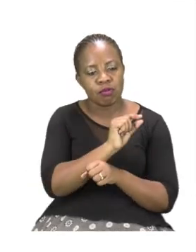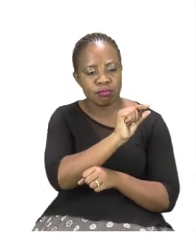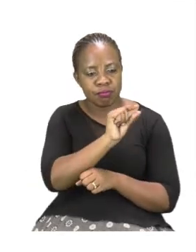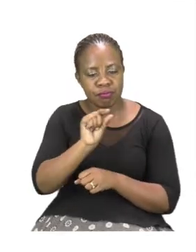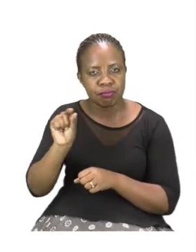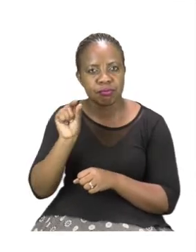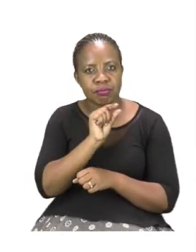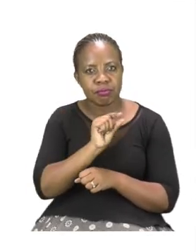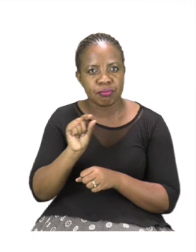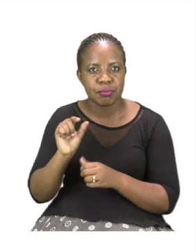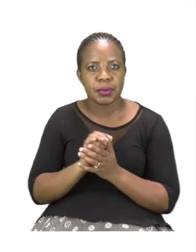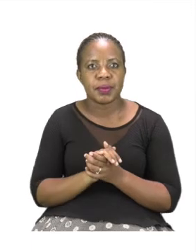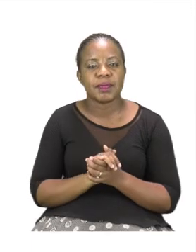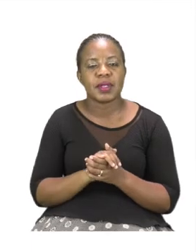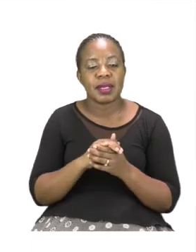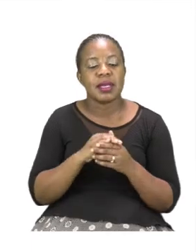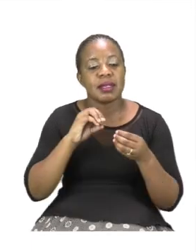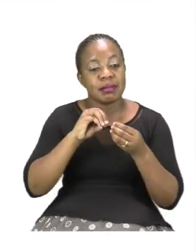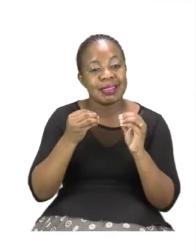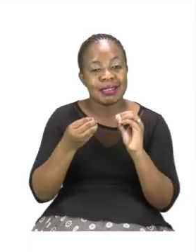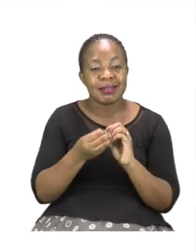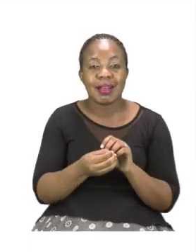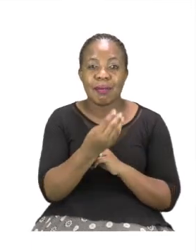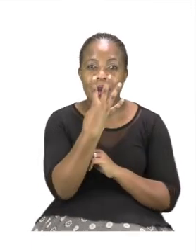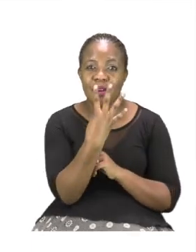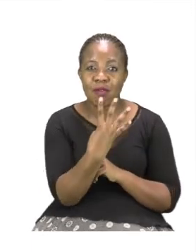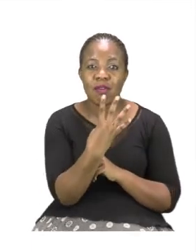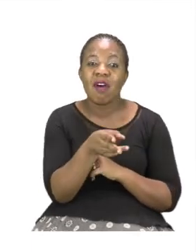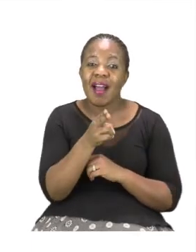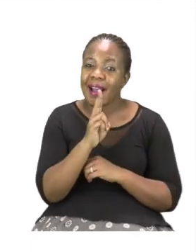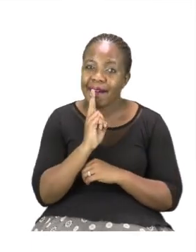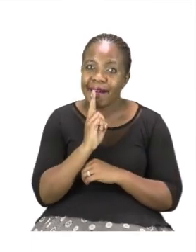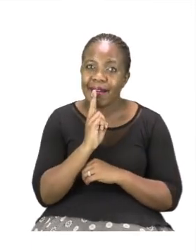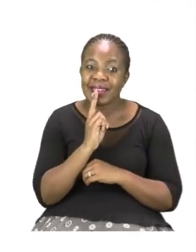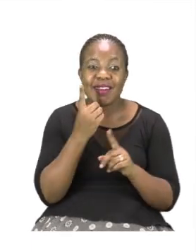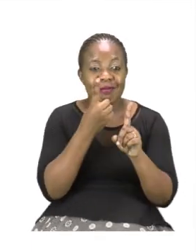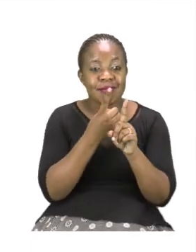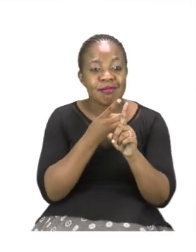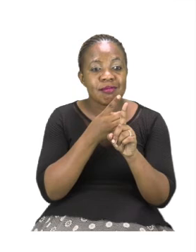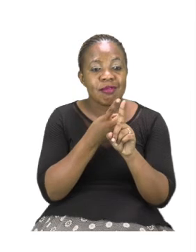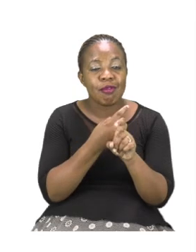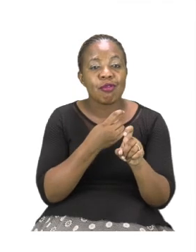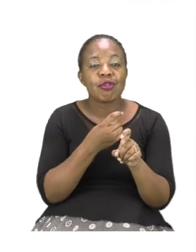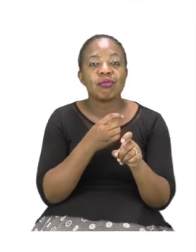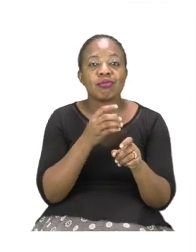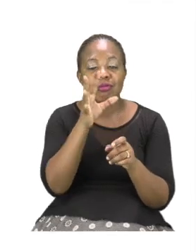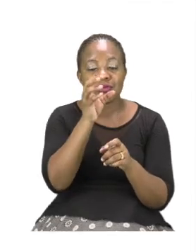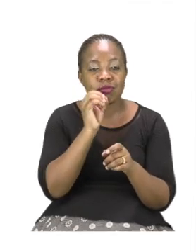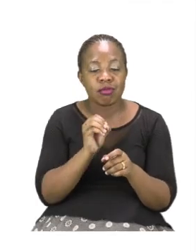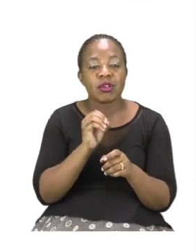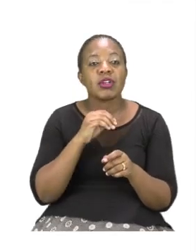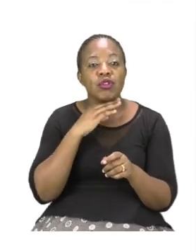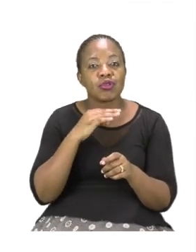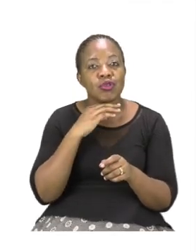actually not in the story. It is asking you about yourself. It's saying, do